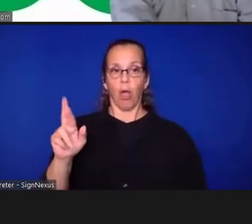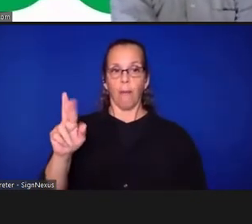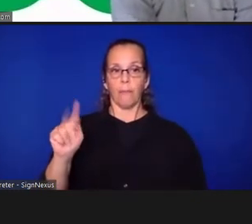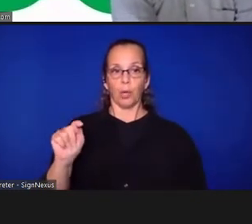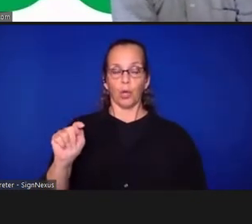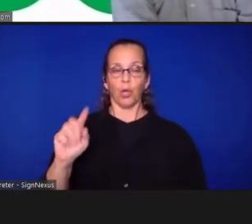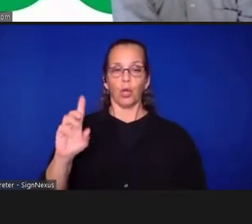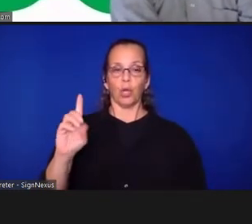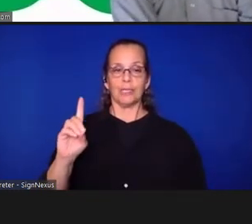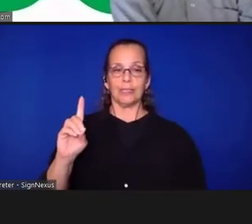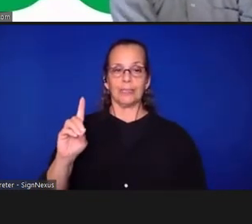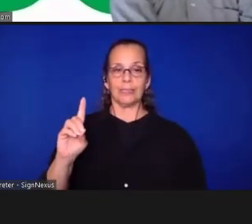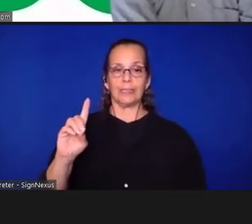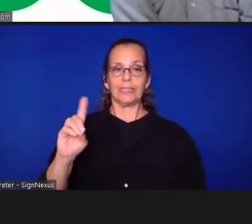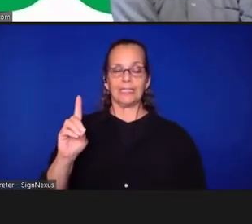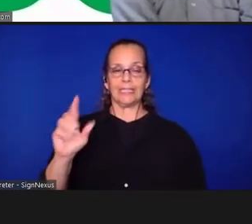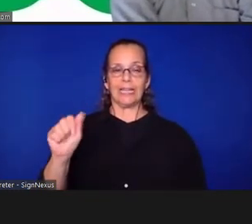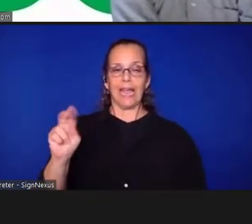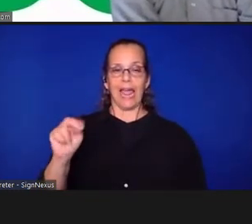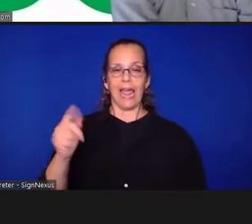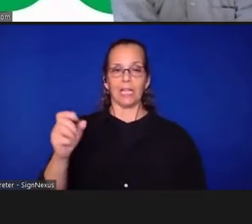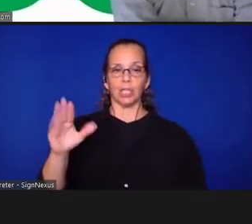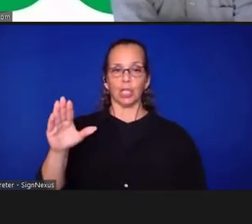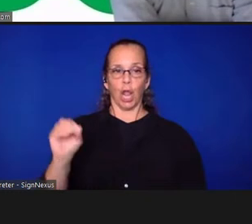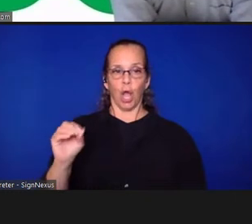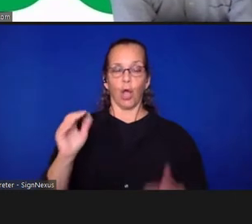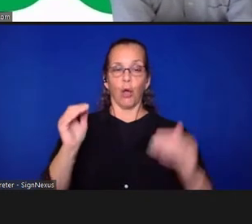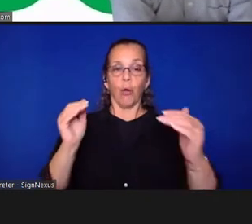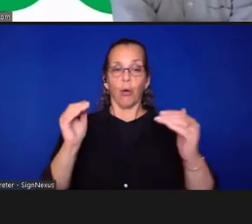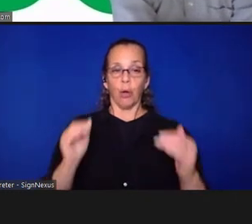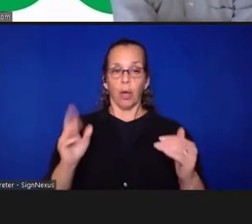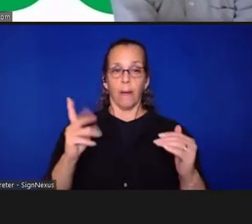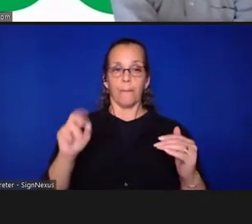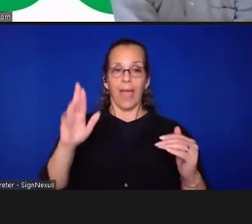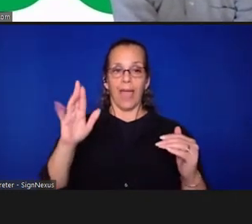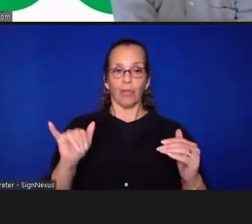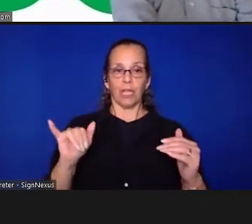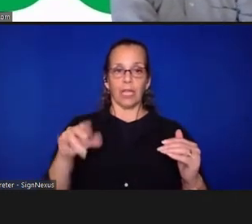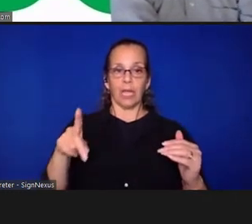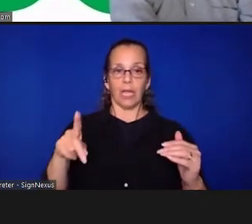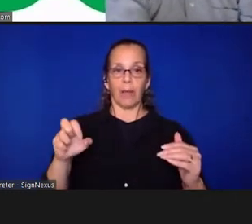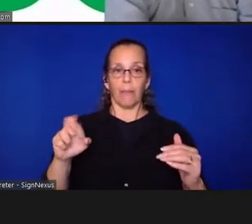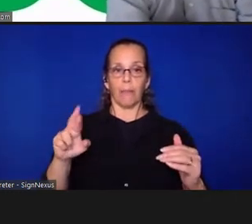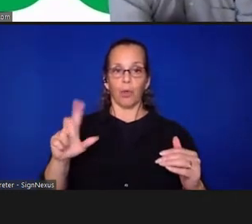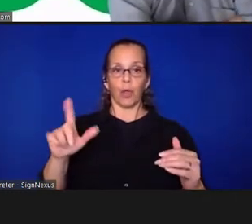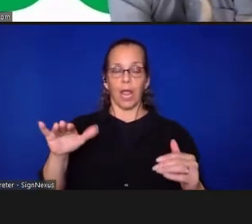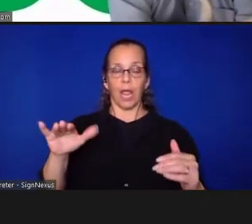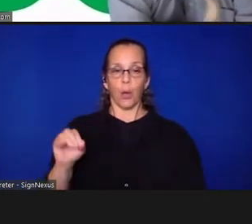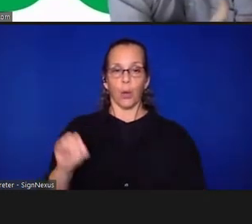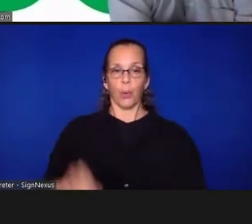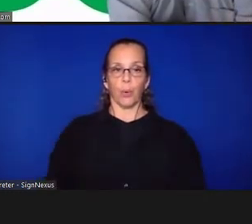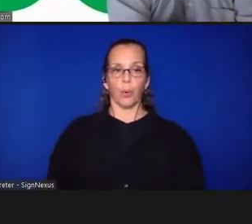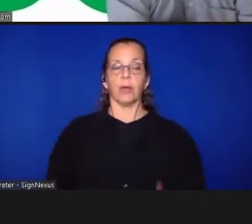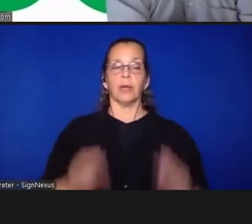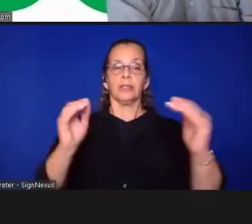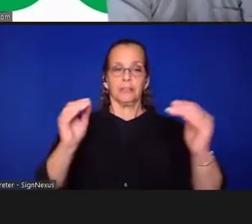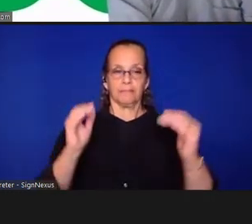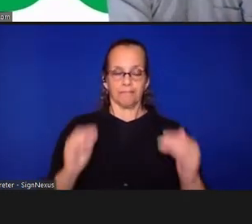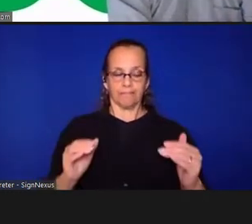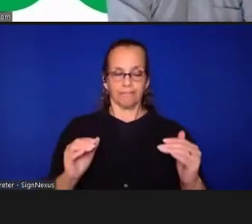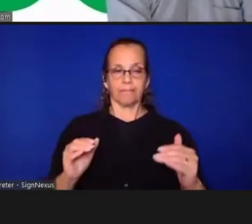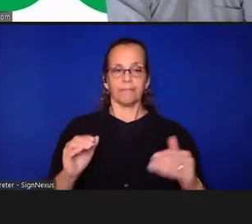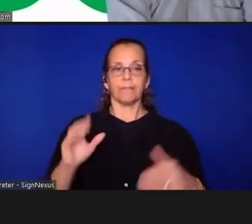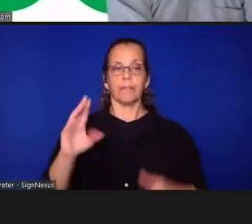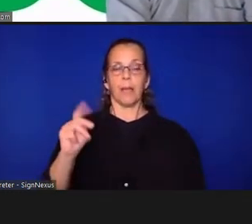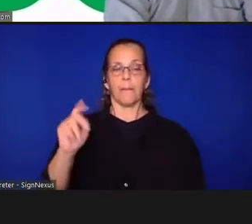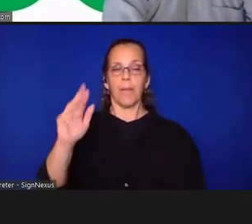our next speaker is Robert DeAngelo followed by Mary perrillo our next speaker is